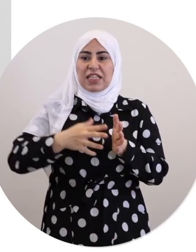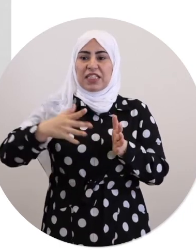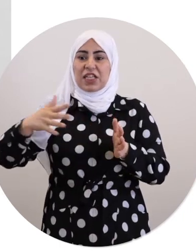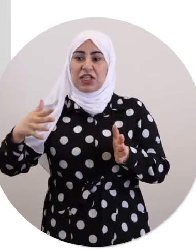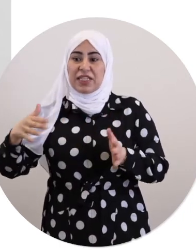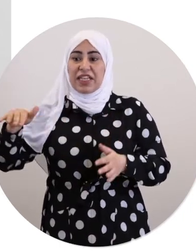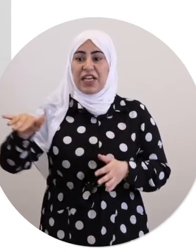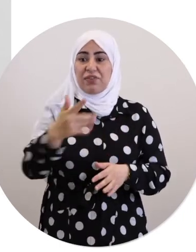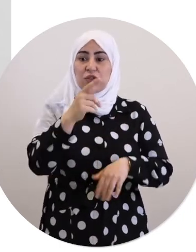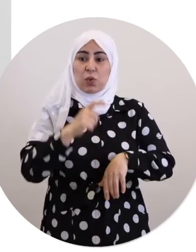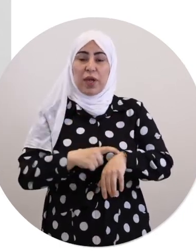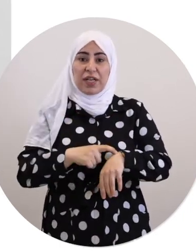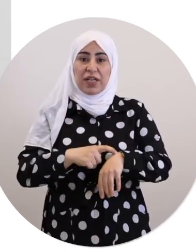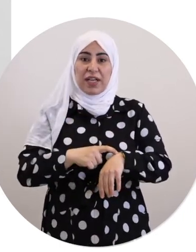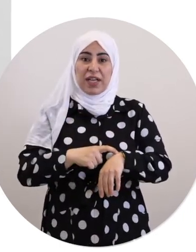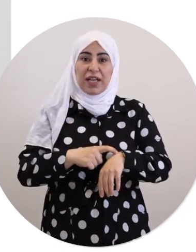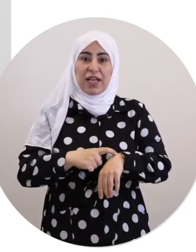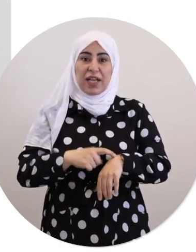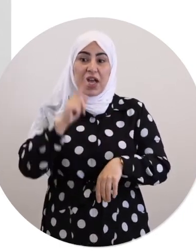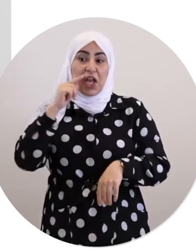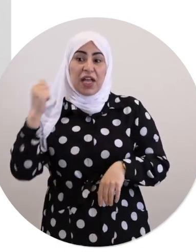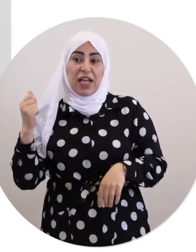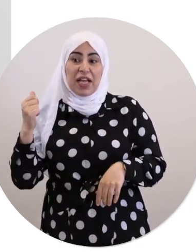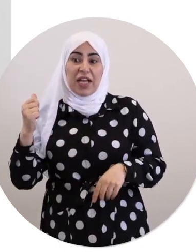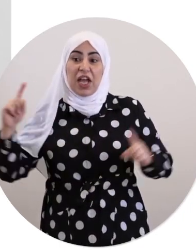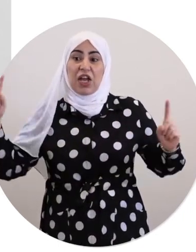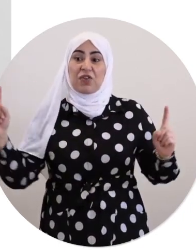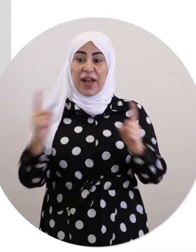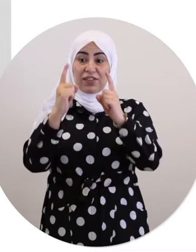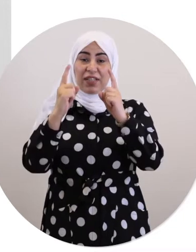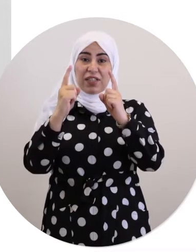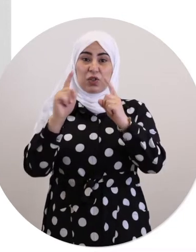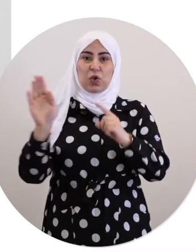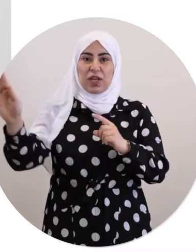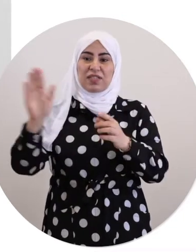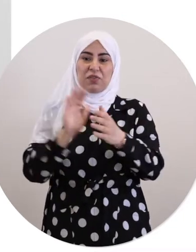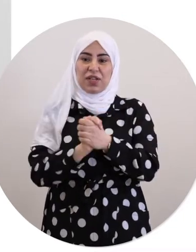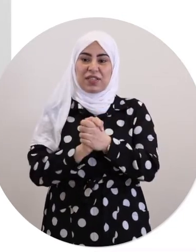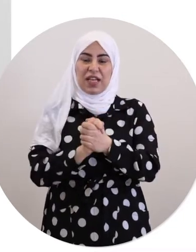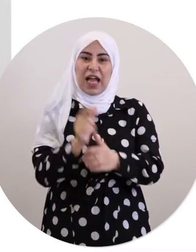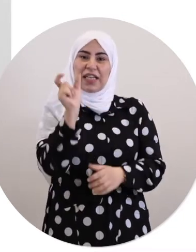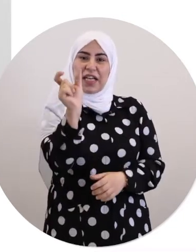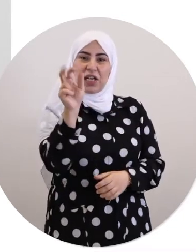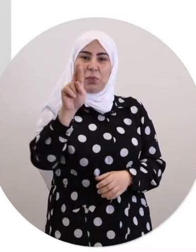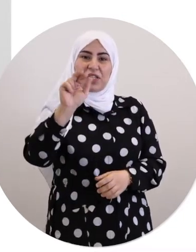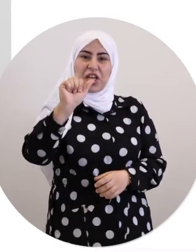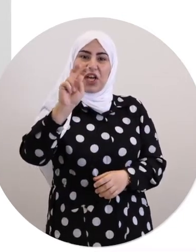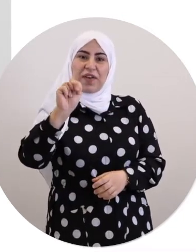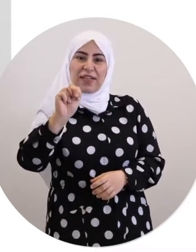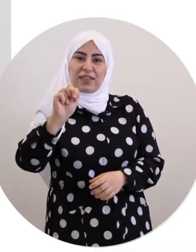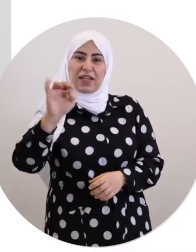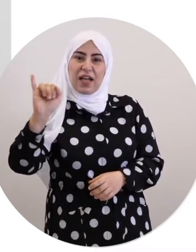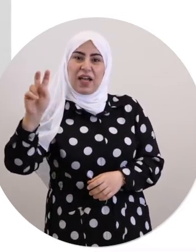into before we look at the sentence. What is it similar to? We've taken a similar word here. Ran into is similar